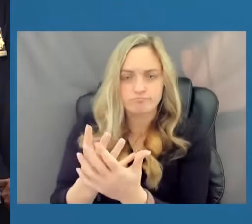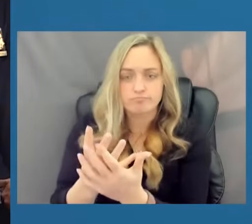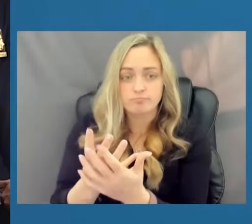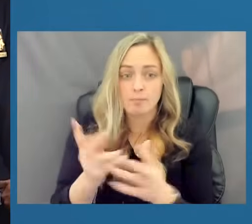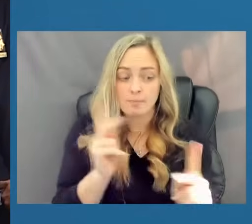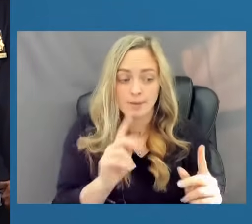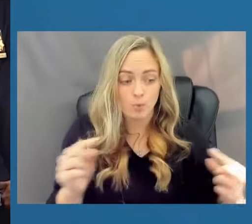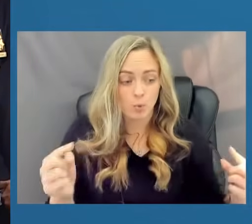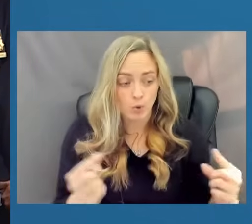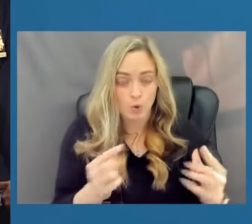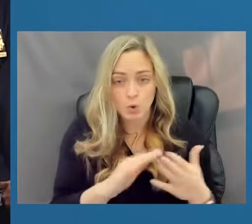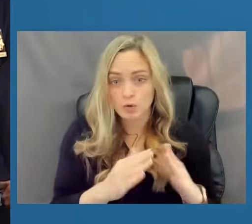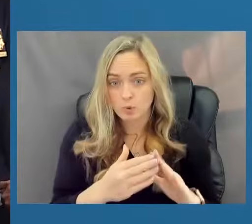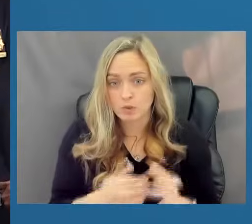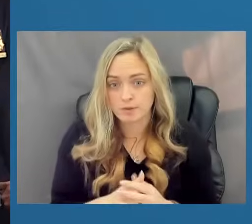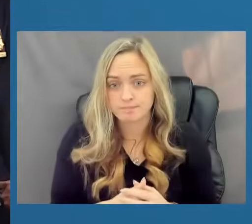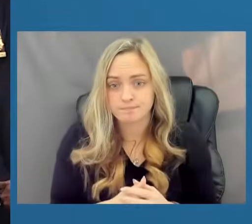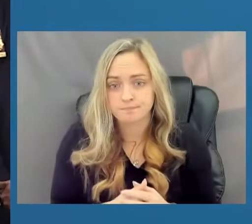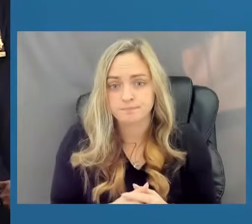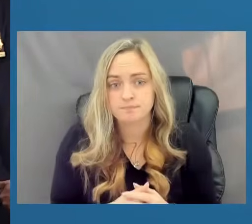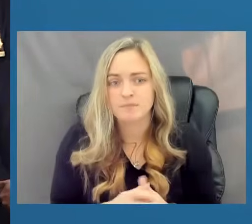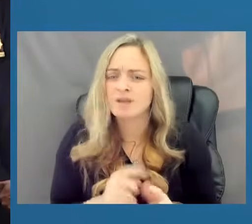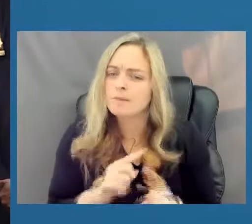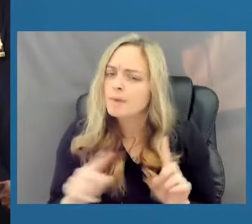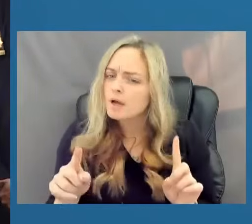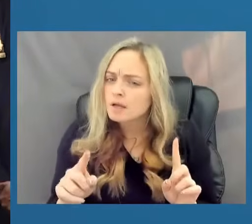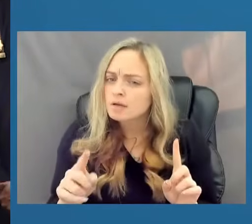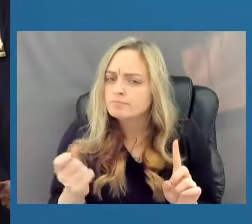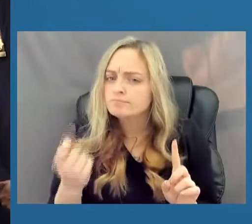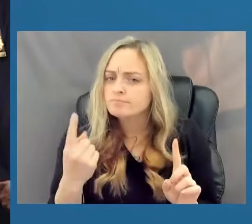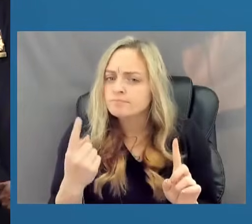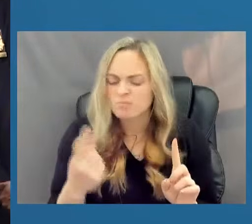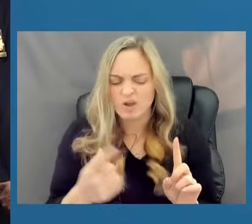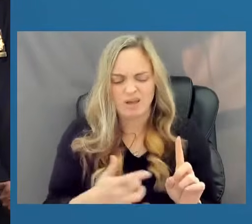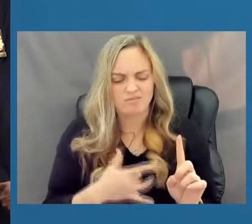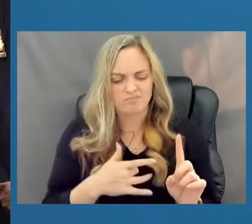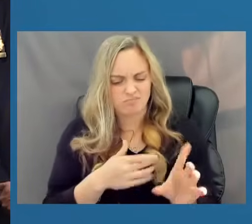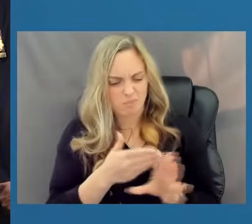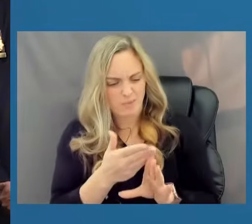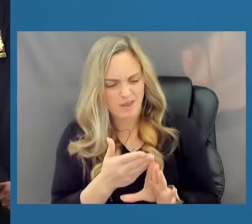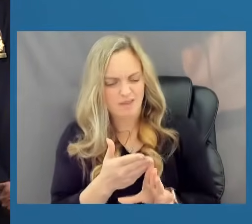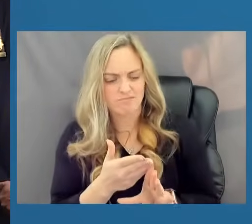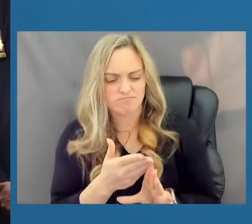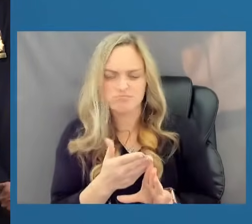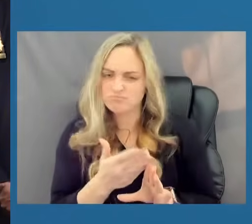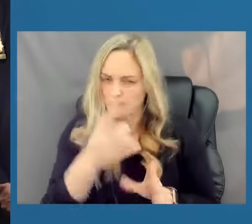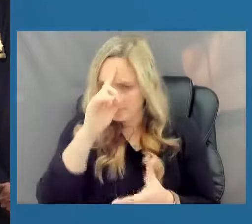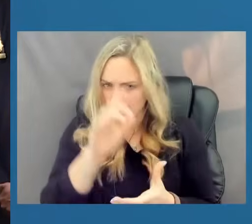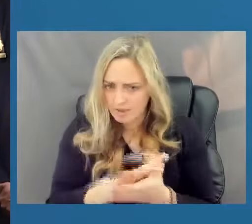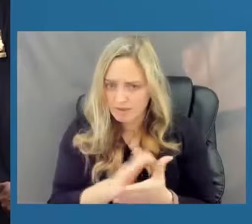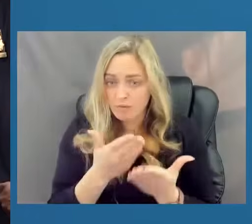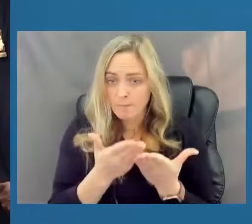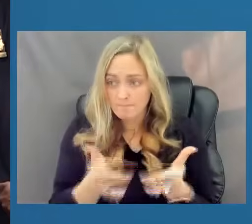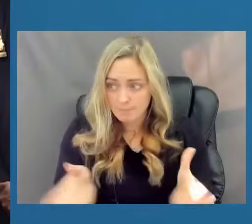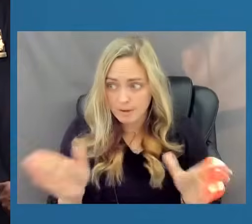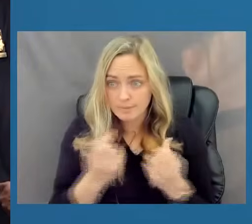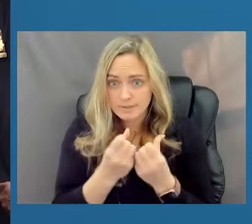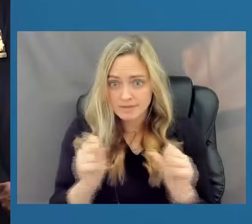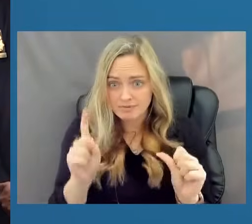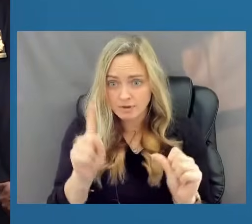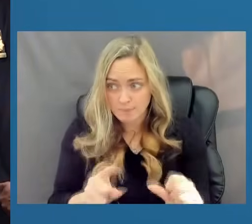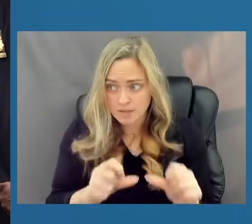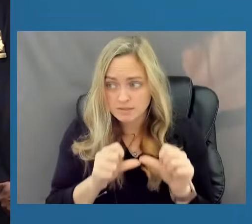to our communities. But all of us have a core belief that public safety must be pursued